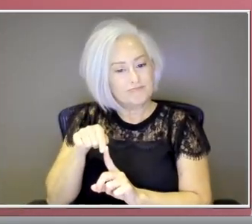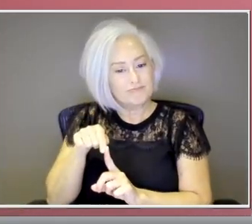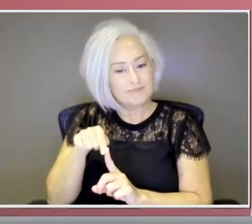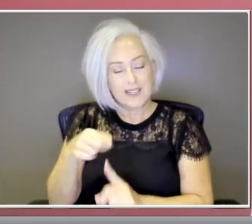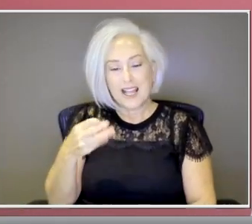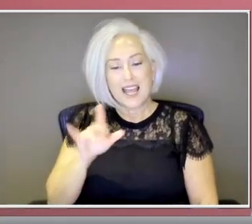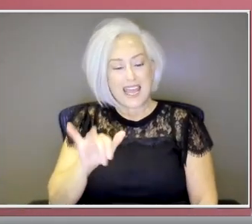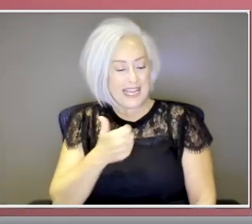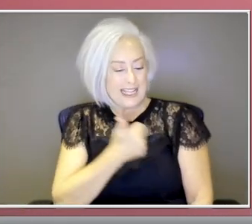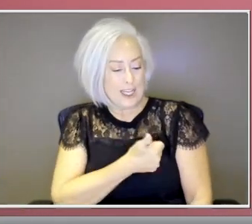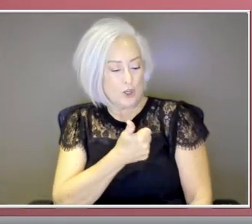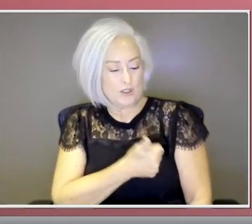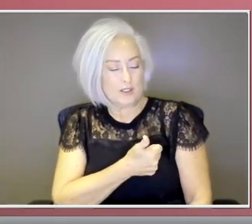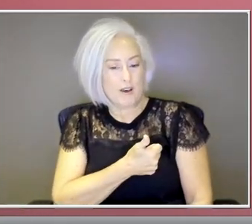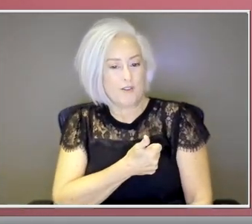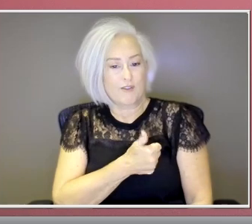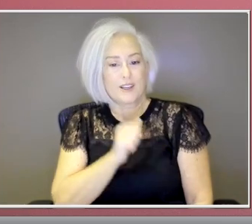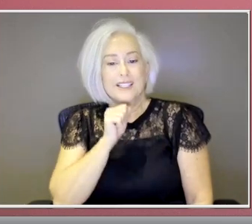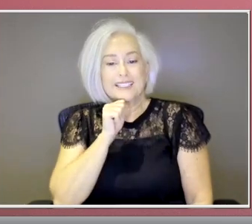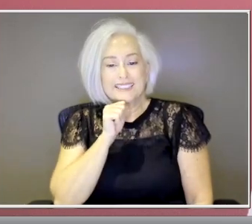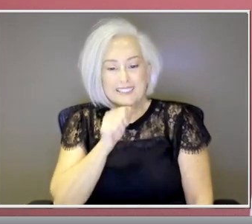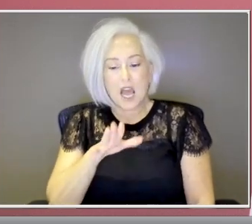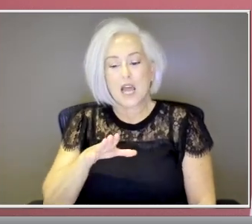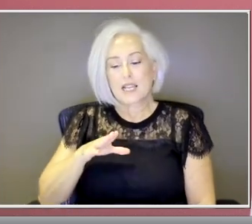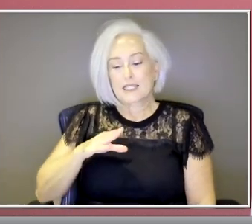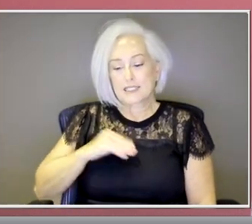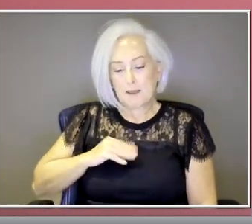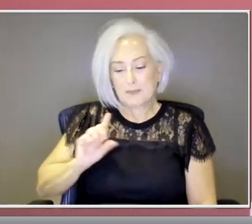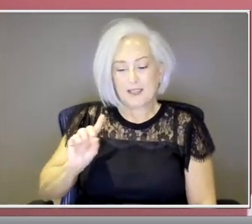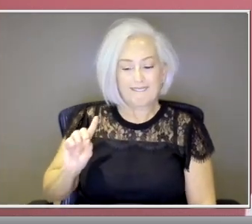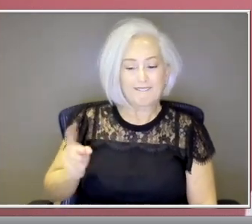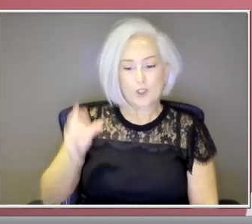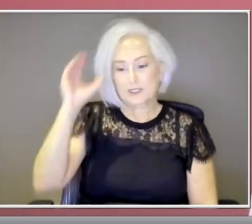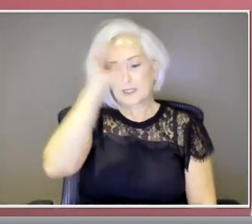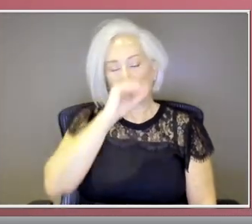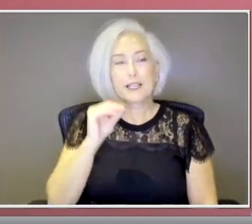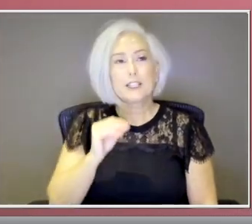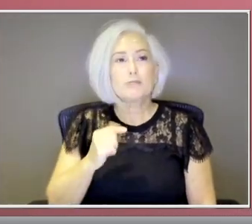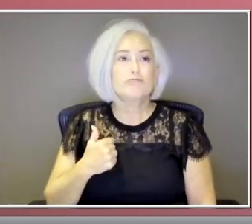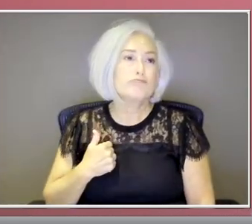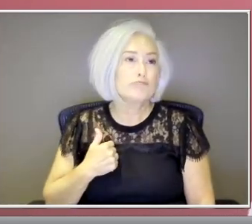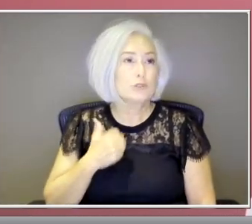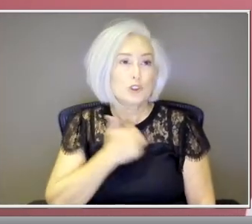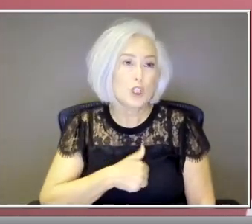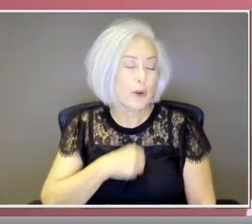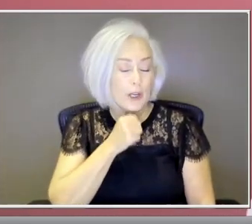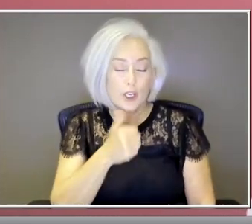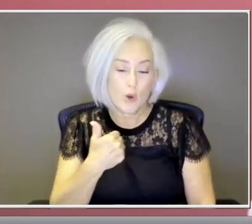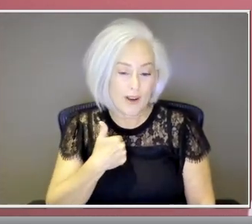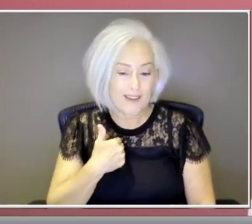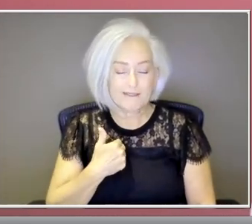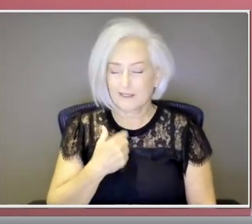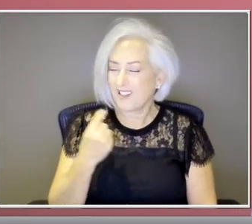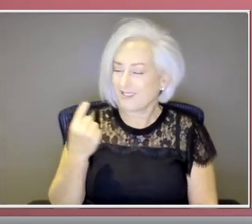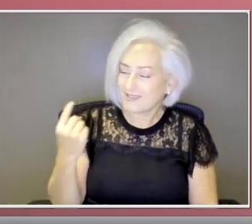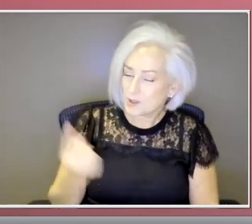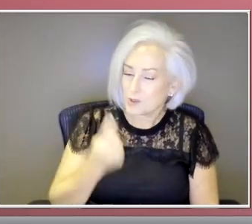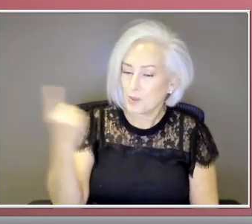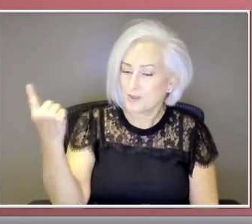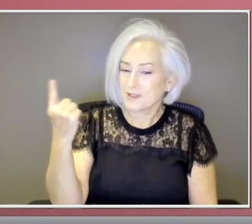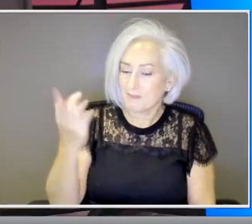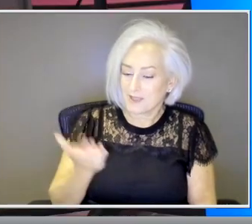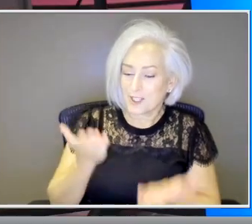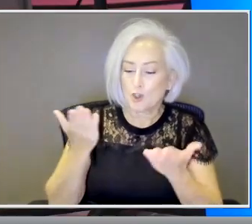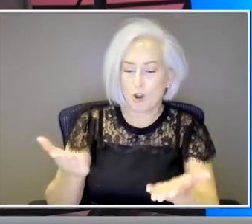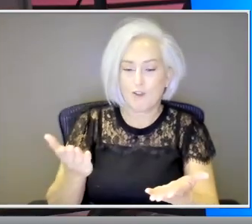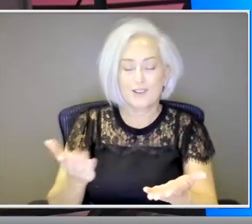taking the first opinion if someone says there's nothing to offer. There's usually something to offer. So, but it's a message of hope. Your